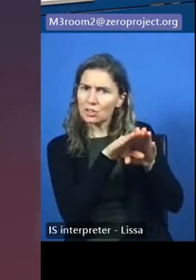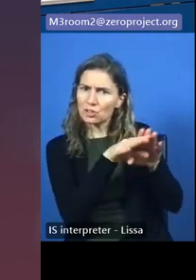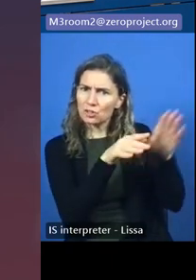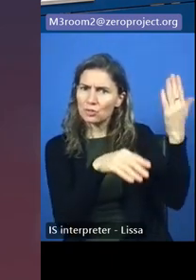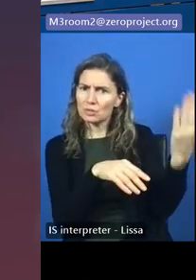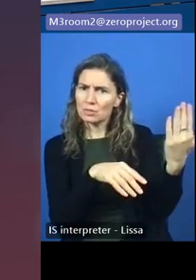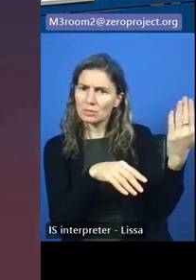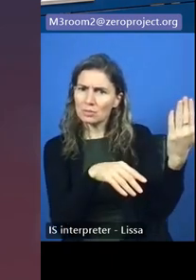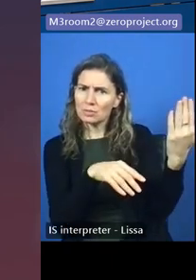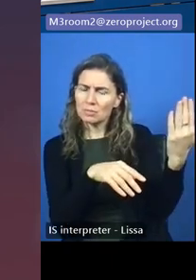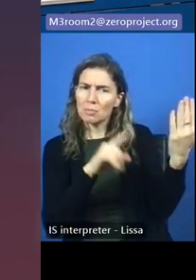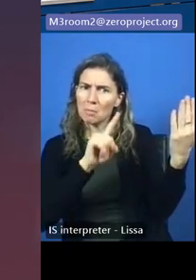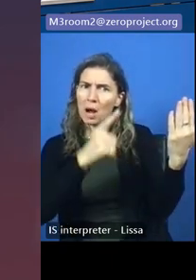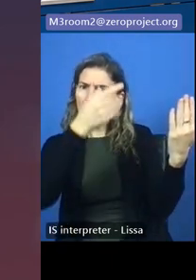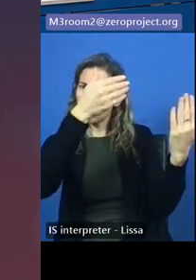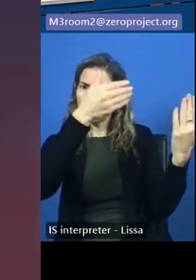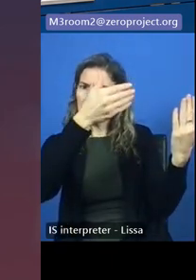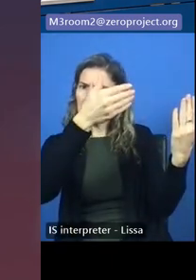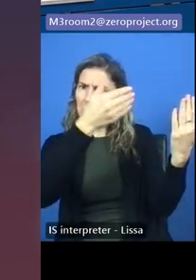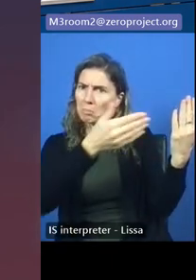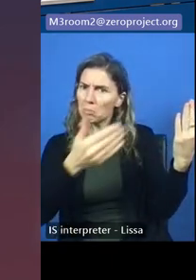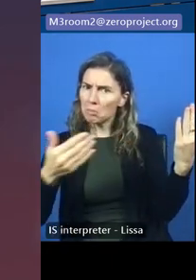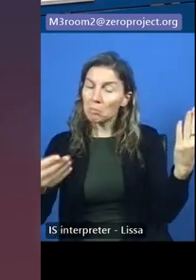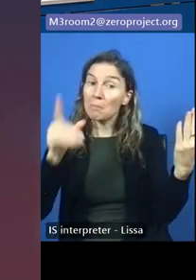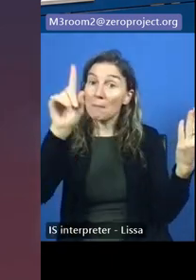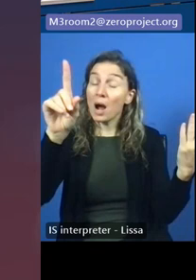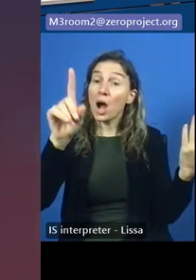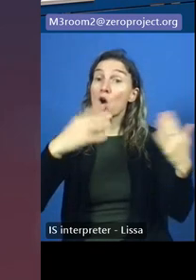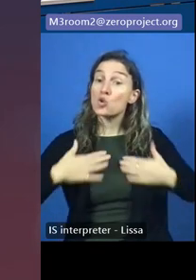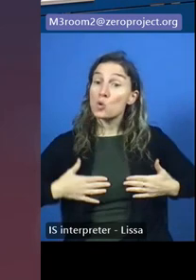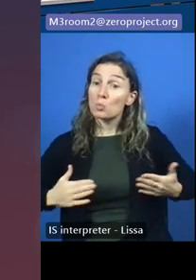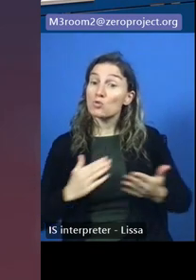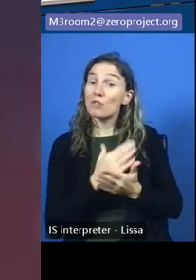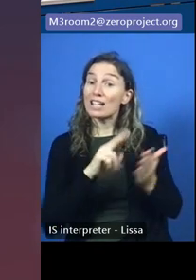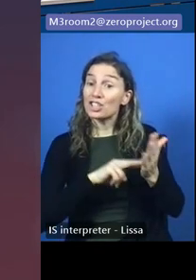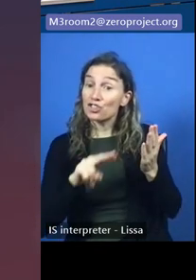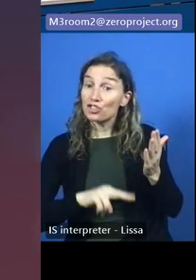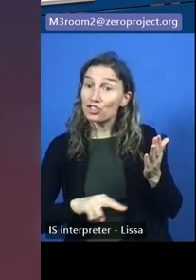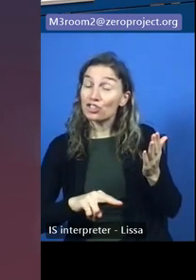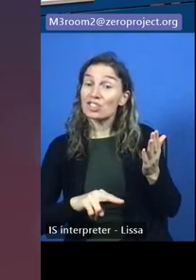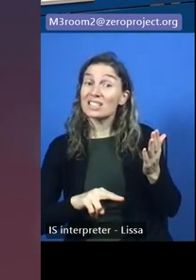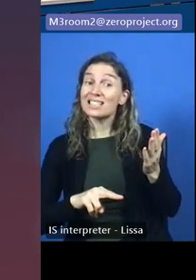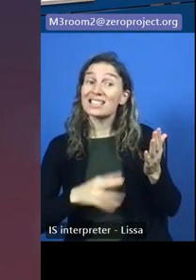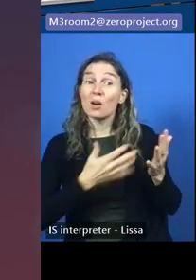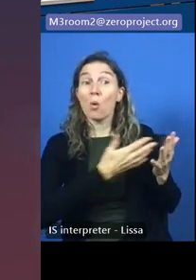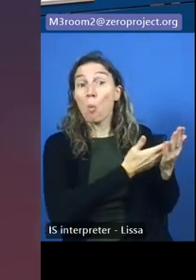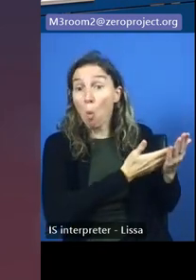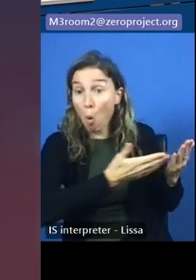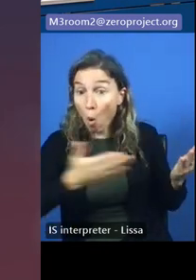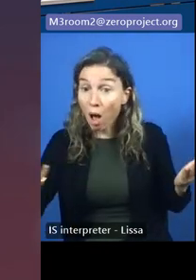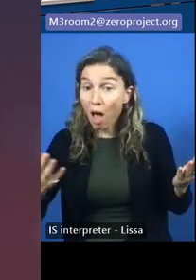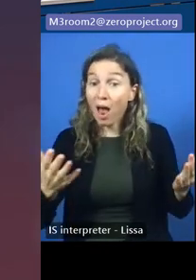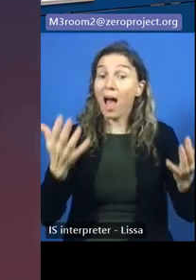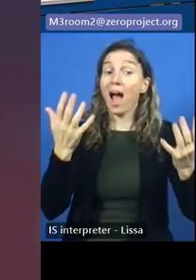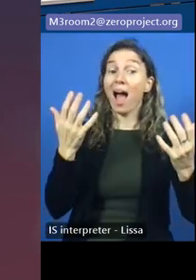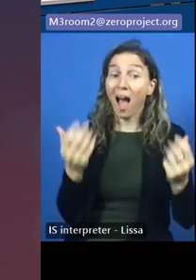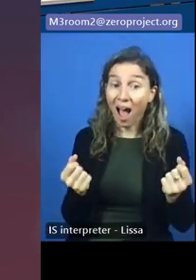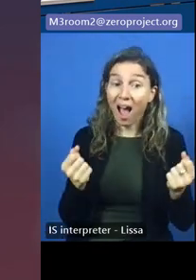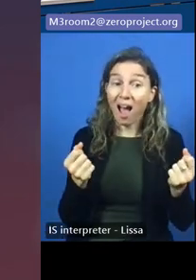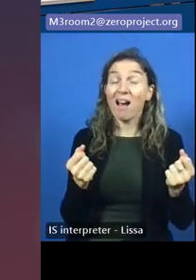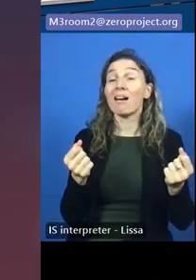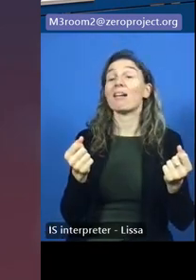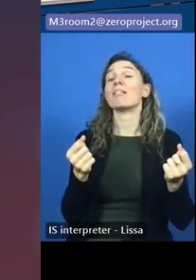that until today, all reports for human rights treaties, including for disability rights, are presented in traditional